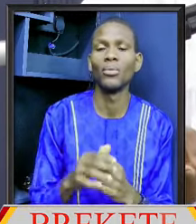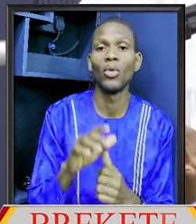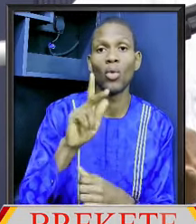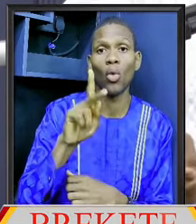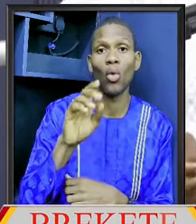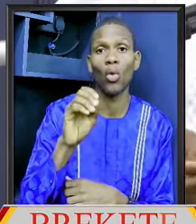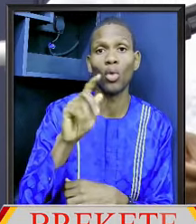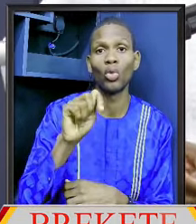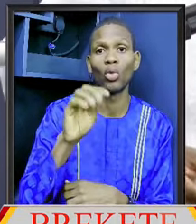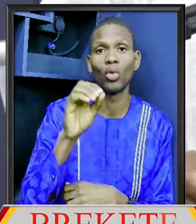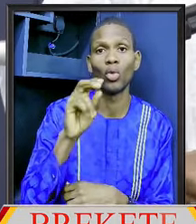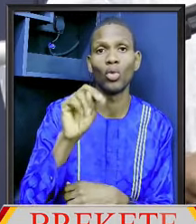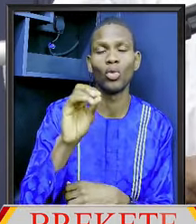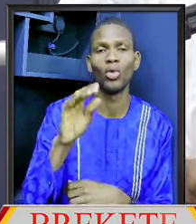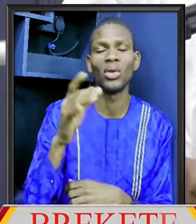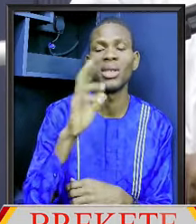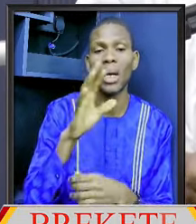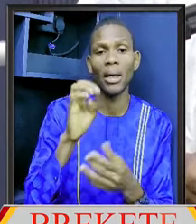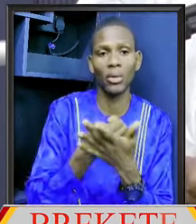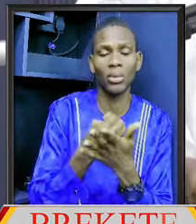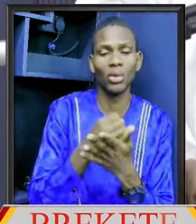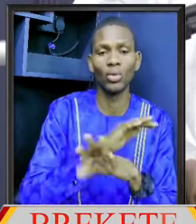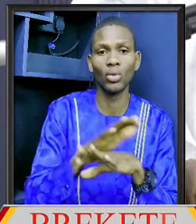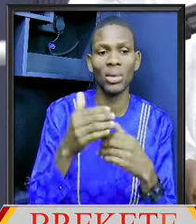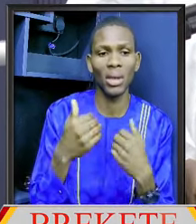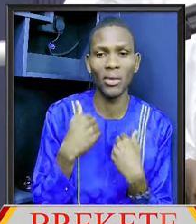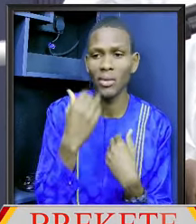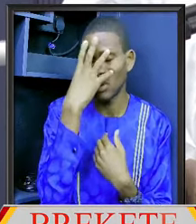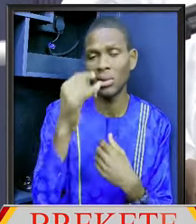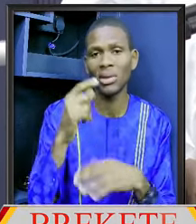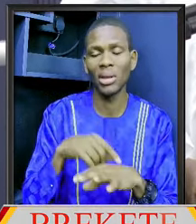Cotonou, their economy no get sleeping time throughout.